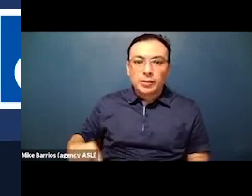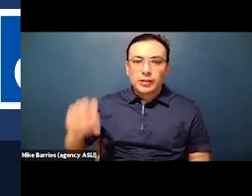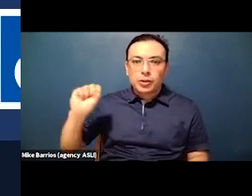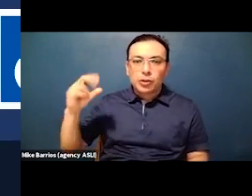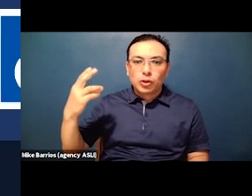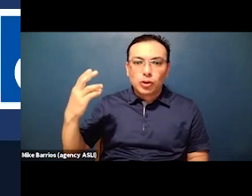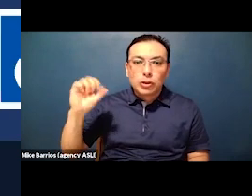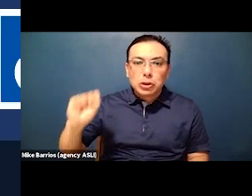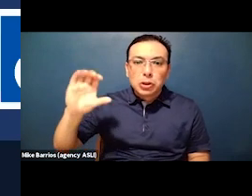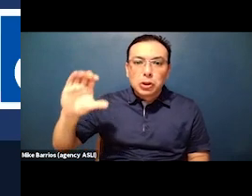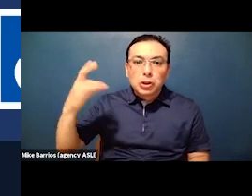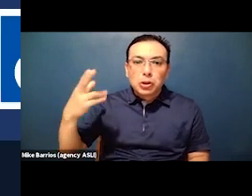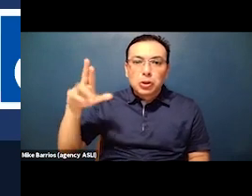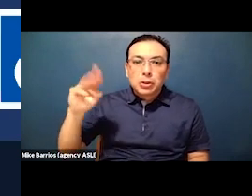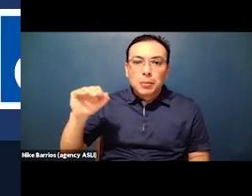Brooklyn-ish.